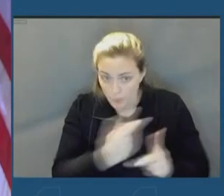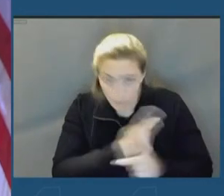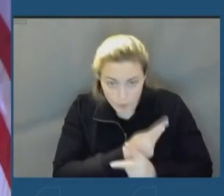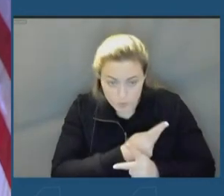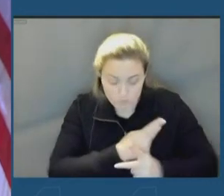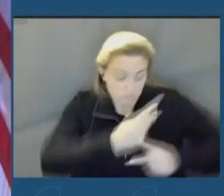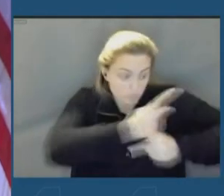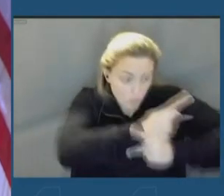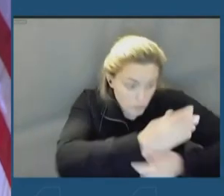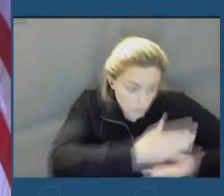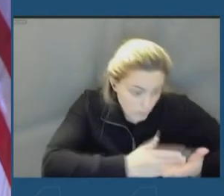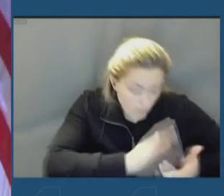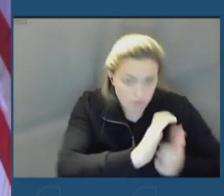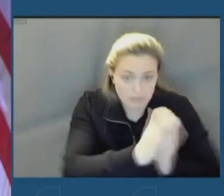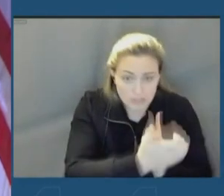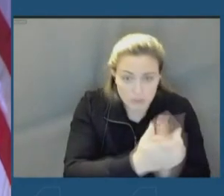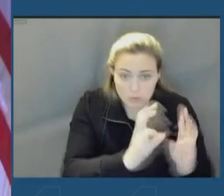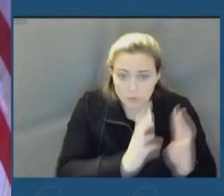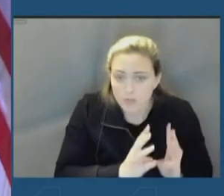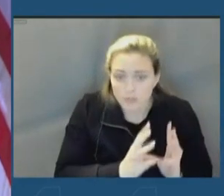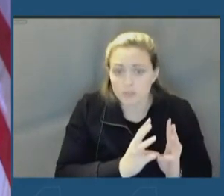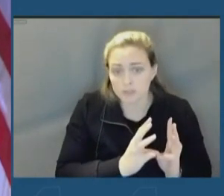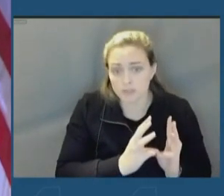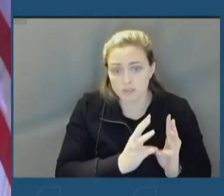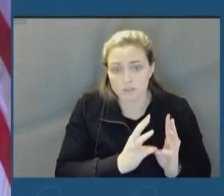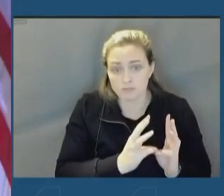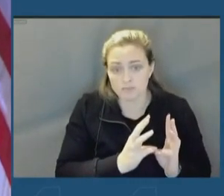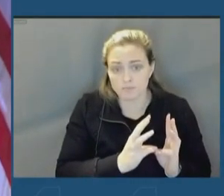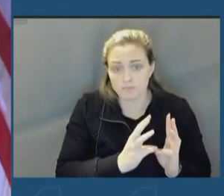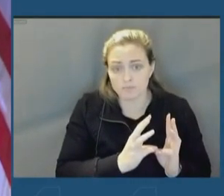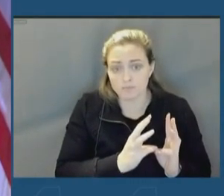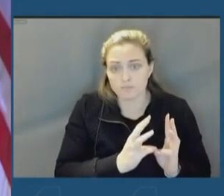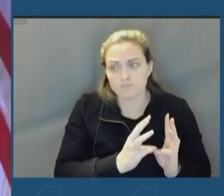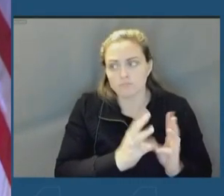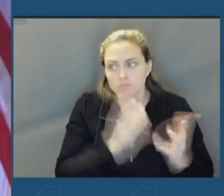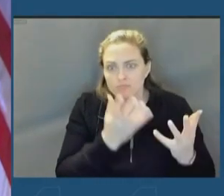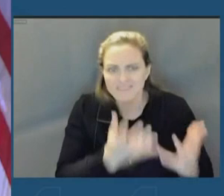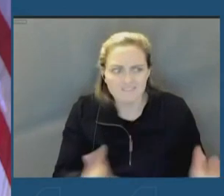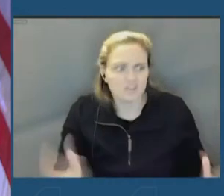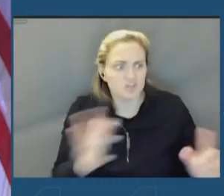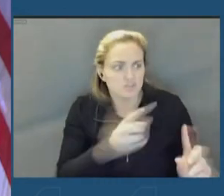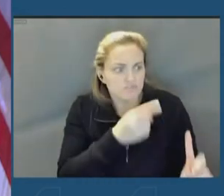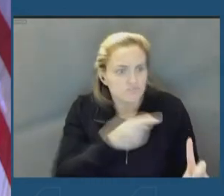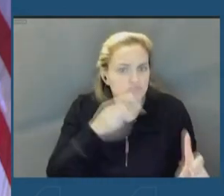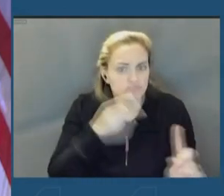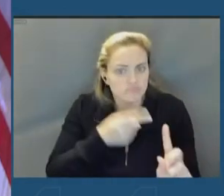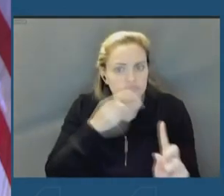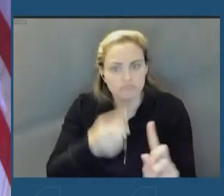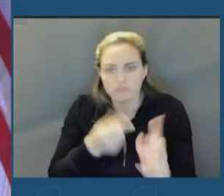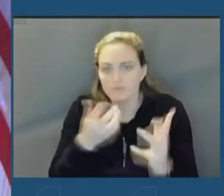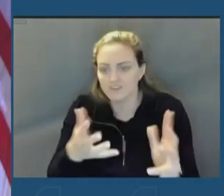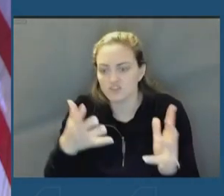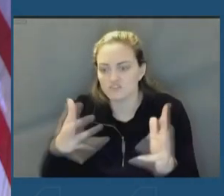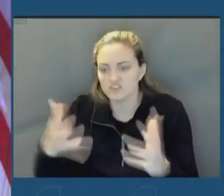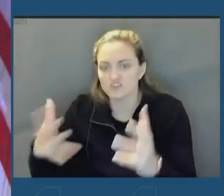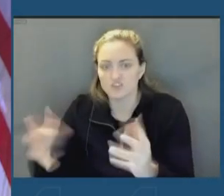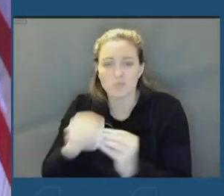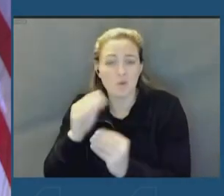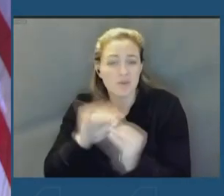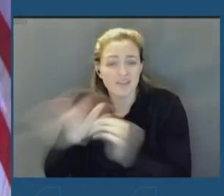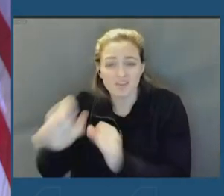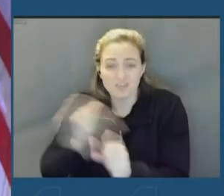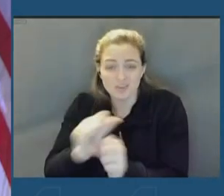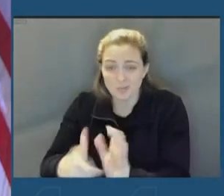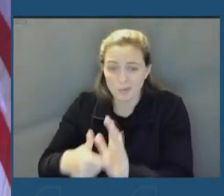worst conditions during the storm. They completed missions well beyond their job duties, and